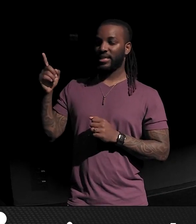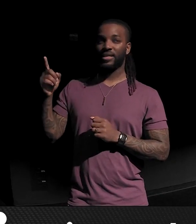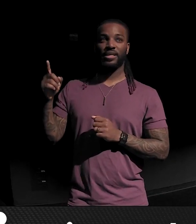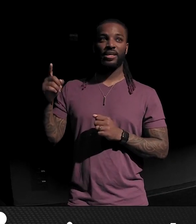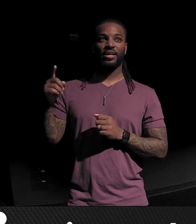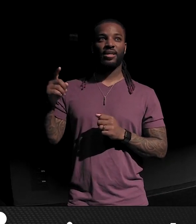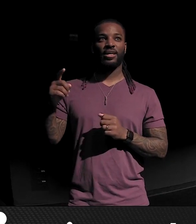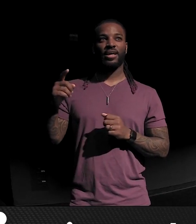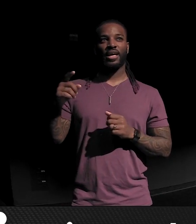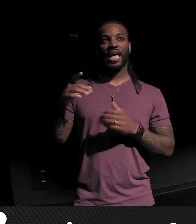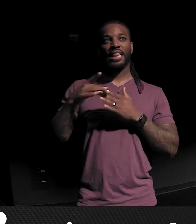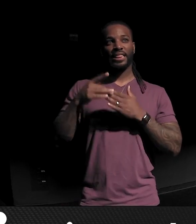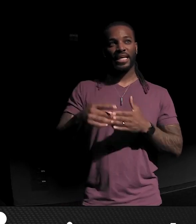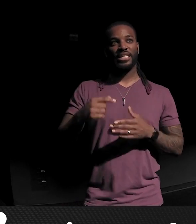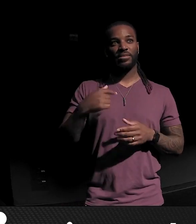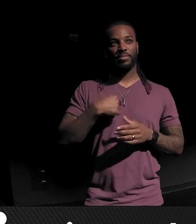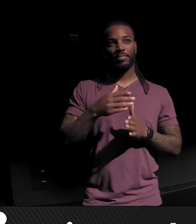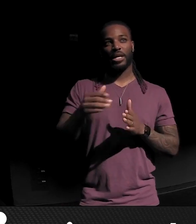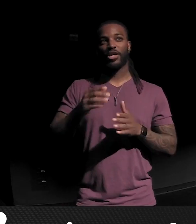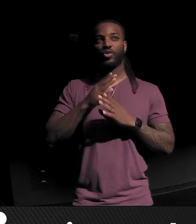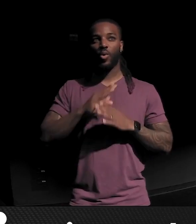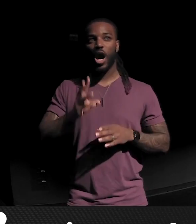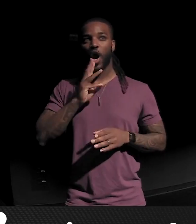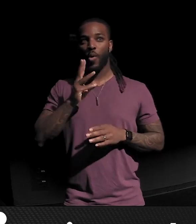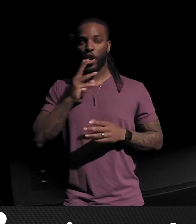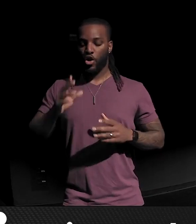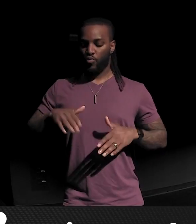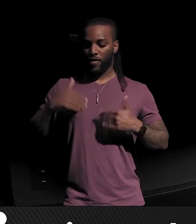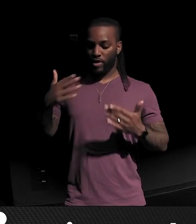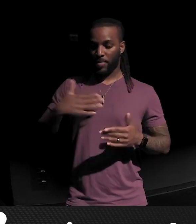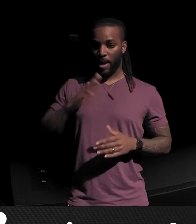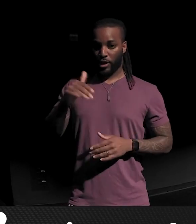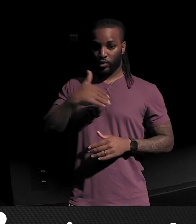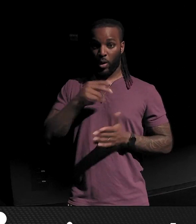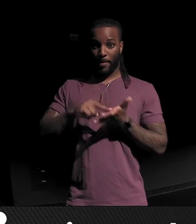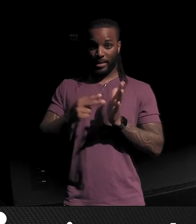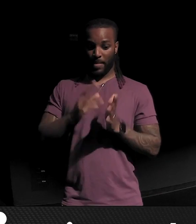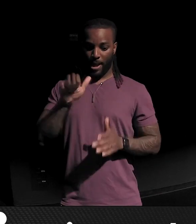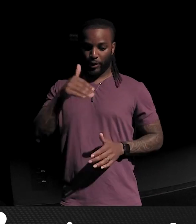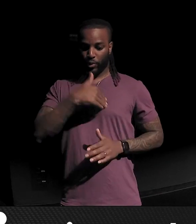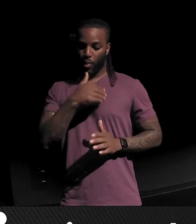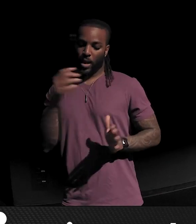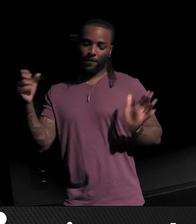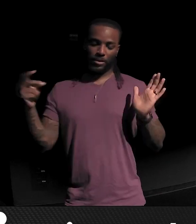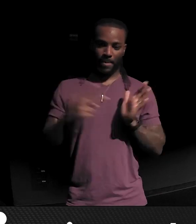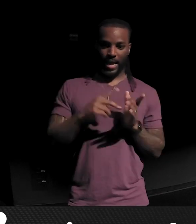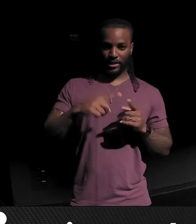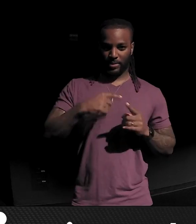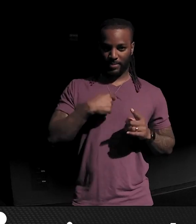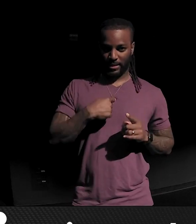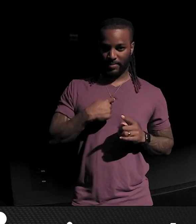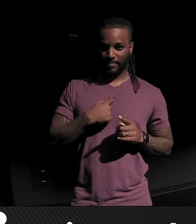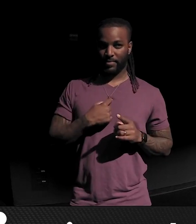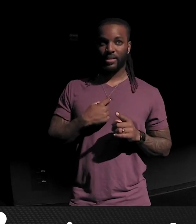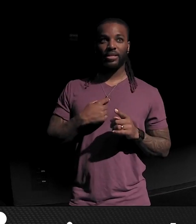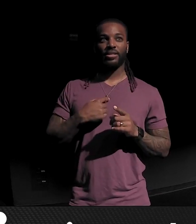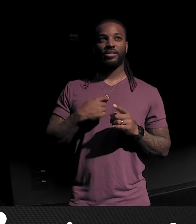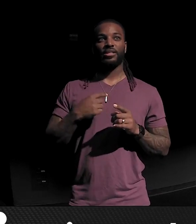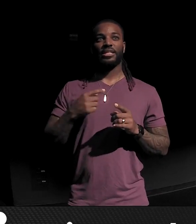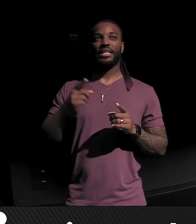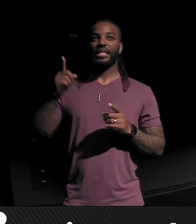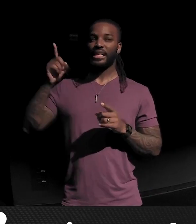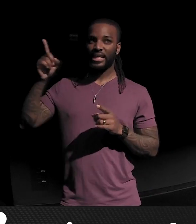waters. He refreshes my soul. Literally, that means like my soul comes back to me. He turns around my soul. He